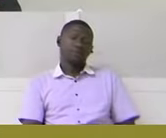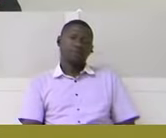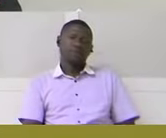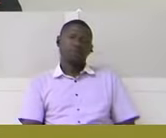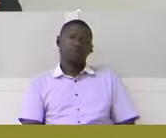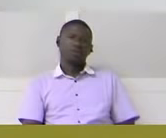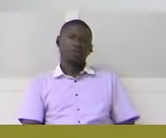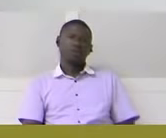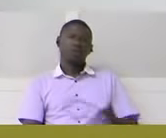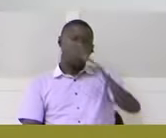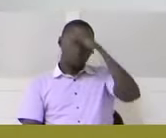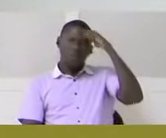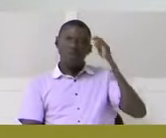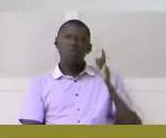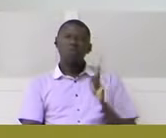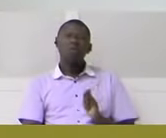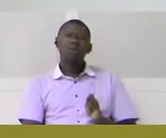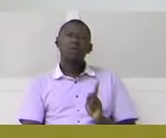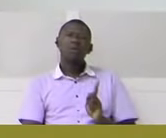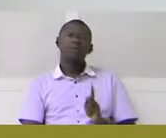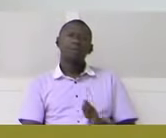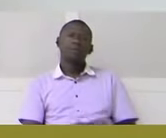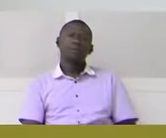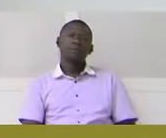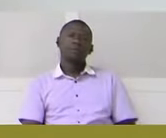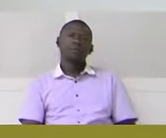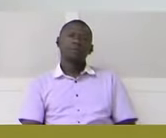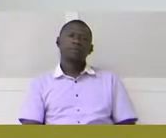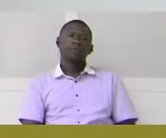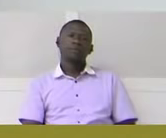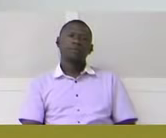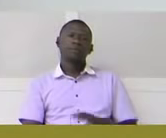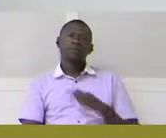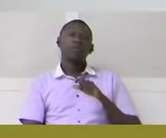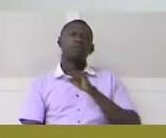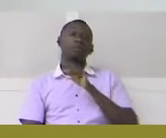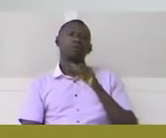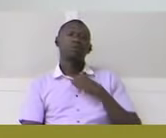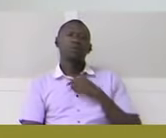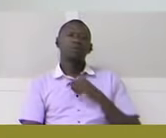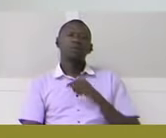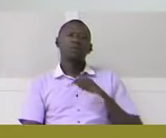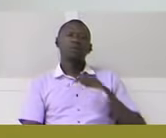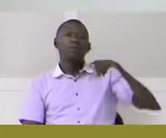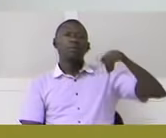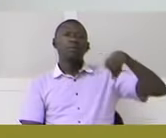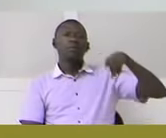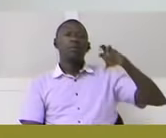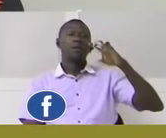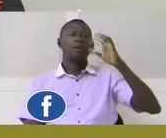What was that? She was a protocol. Protocol Martin.